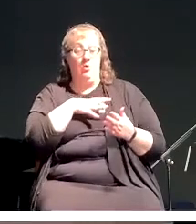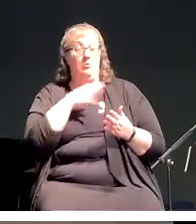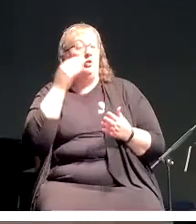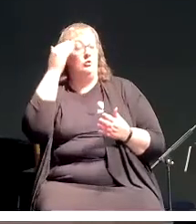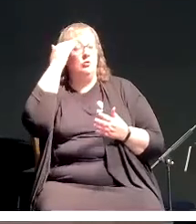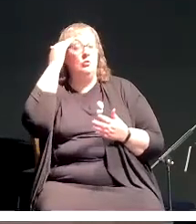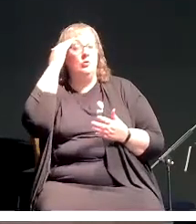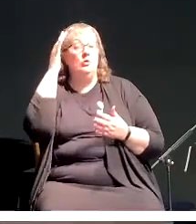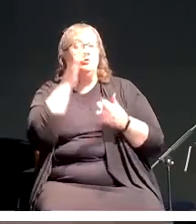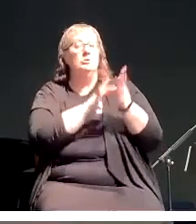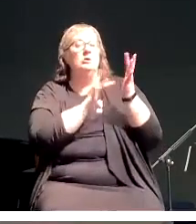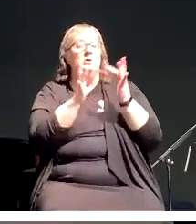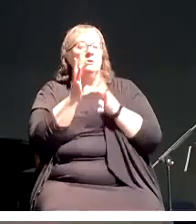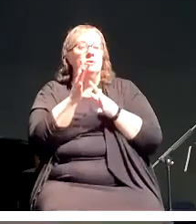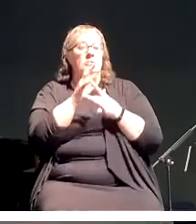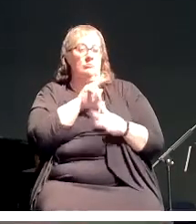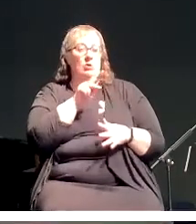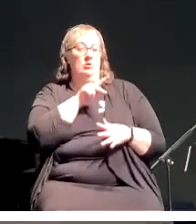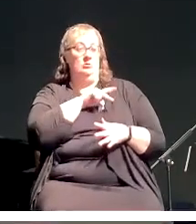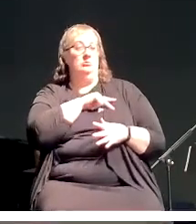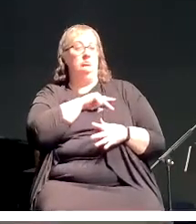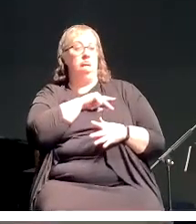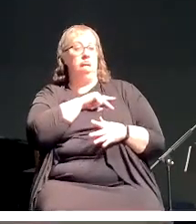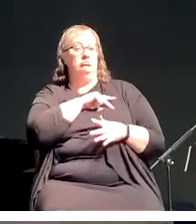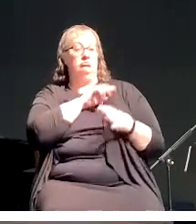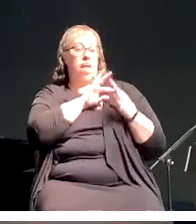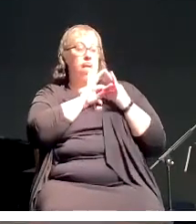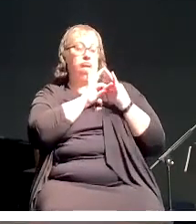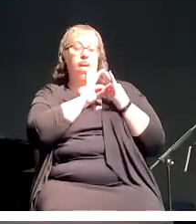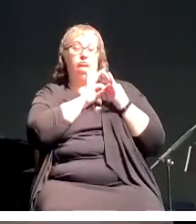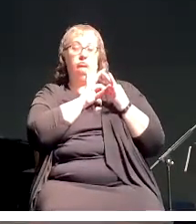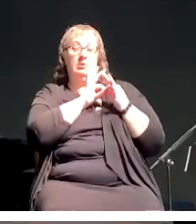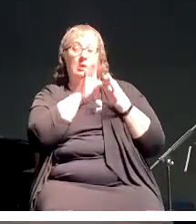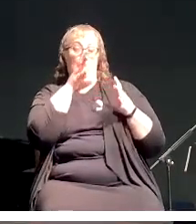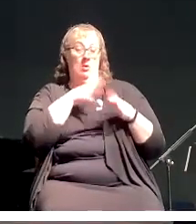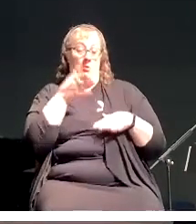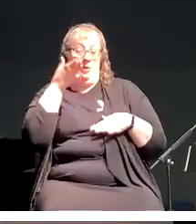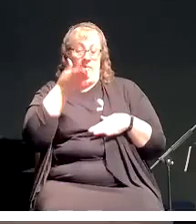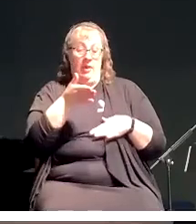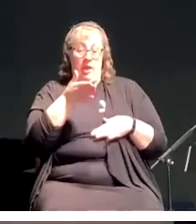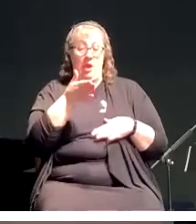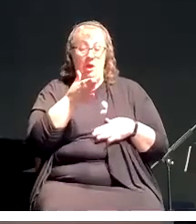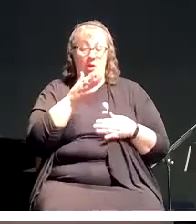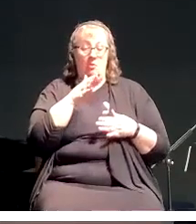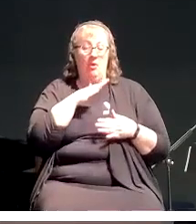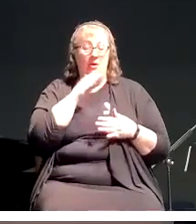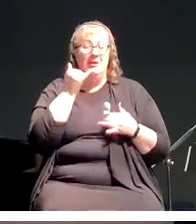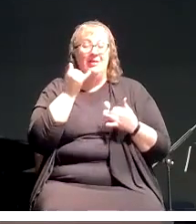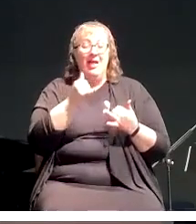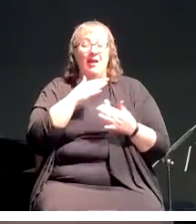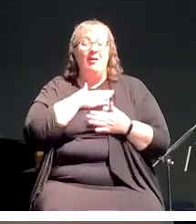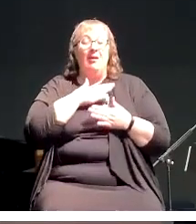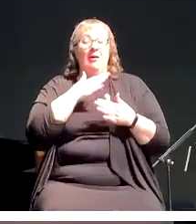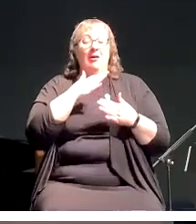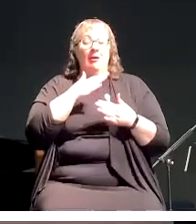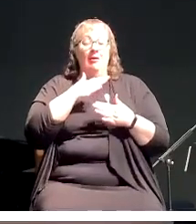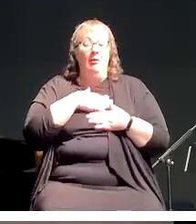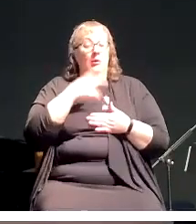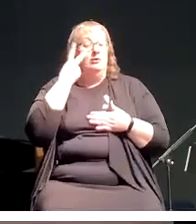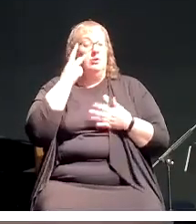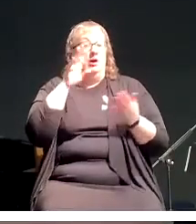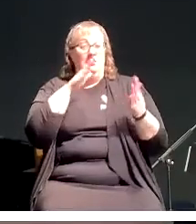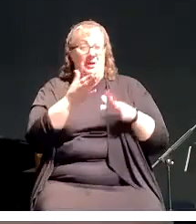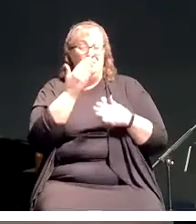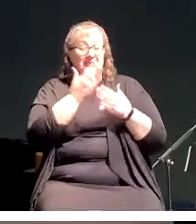knew Jesus personally. These are some of the women that were there when he breathed his last breath. They saw him die, and some